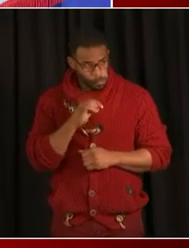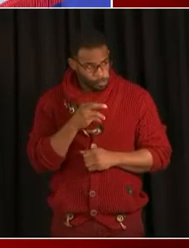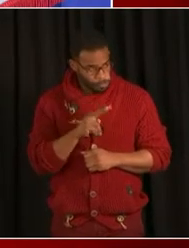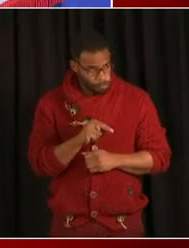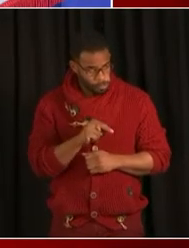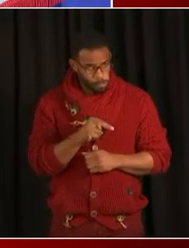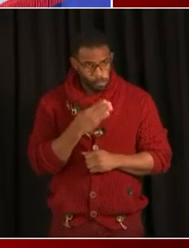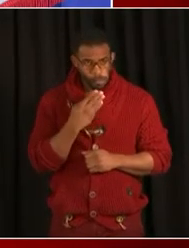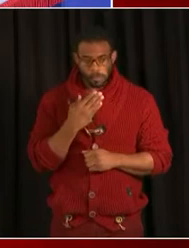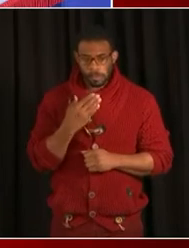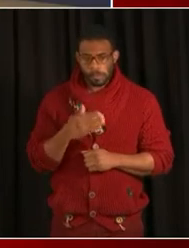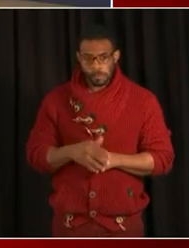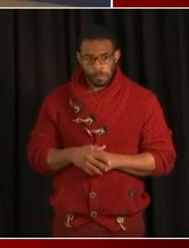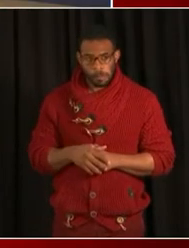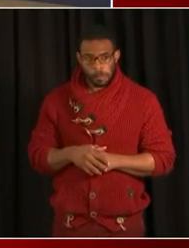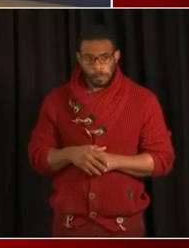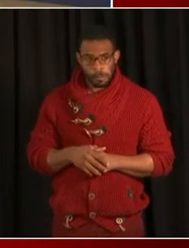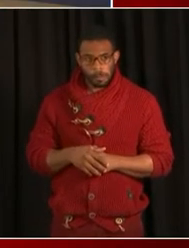you, Sean and